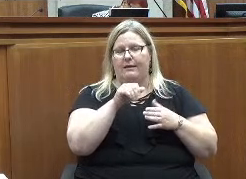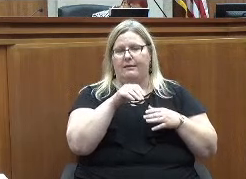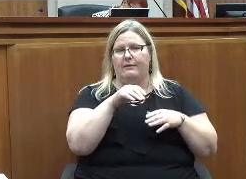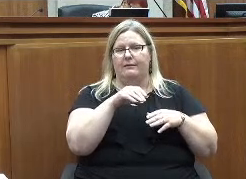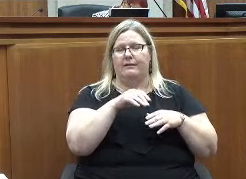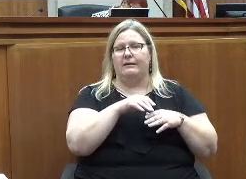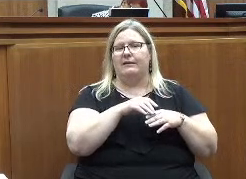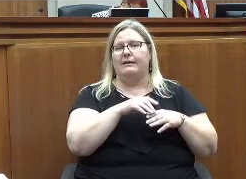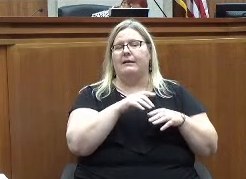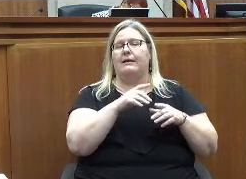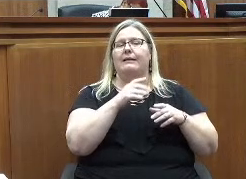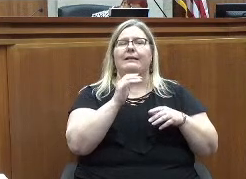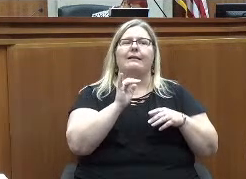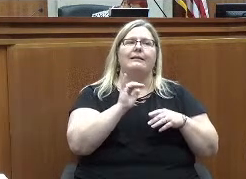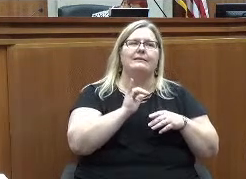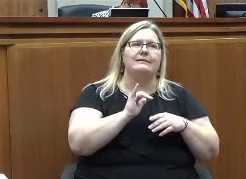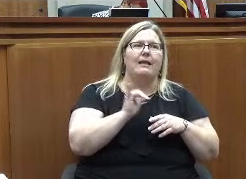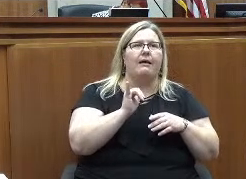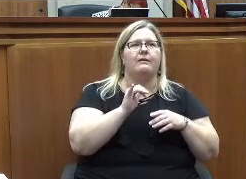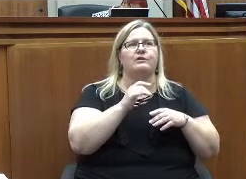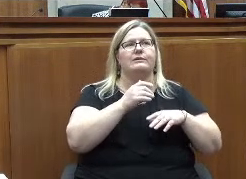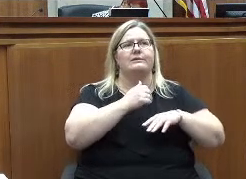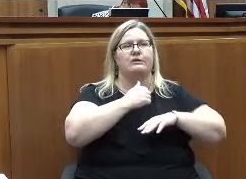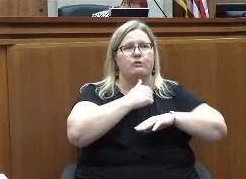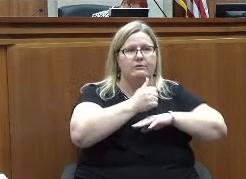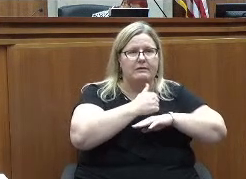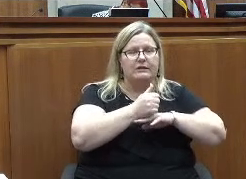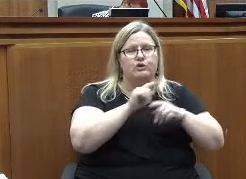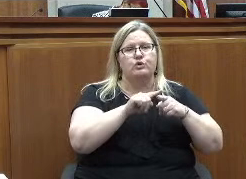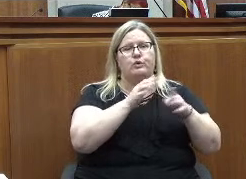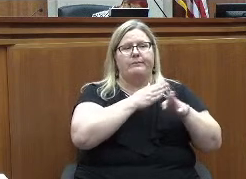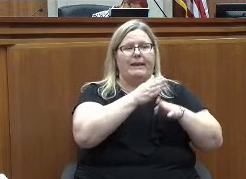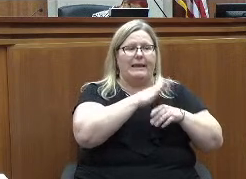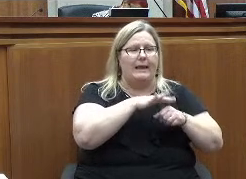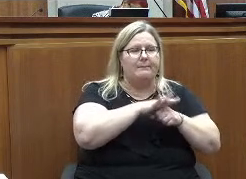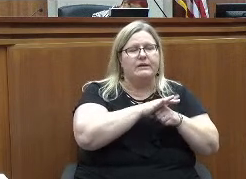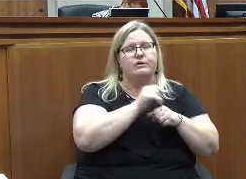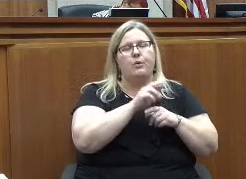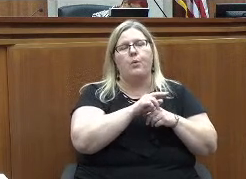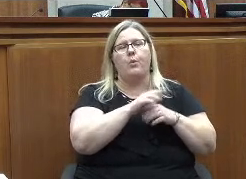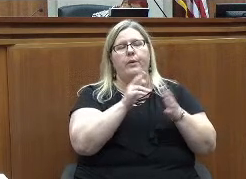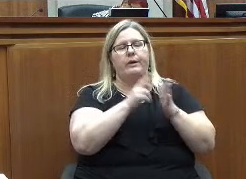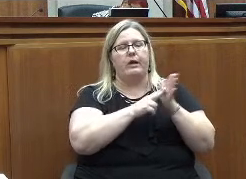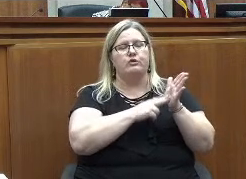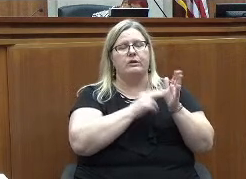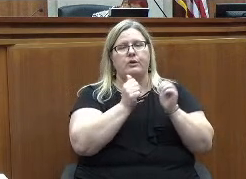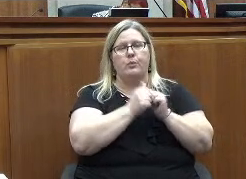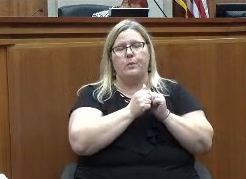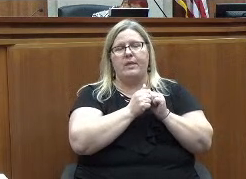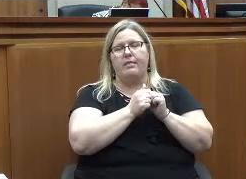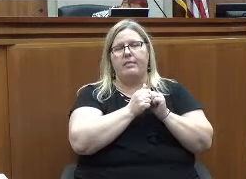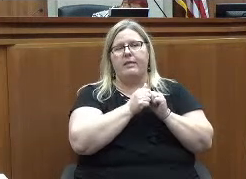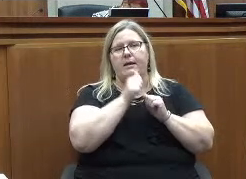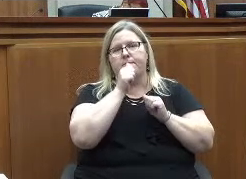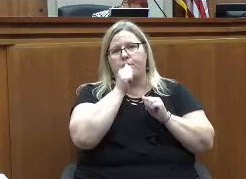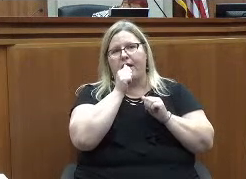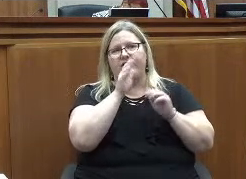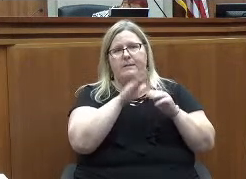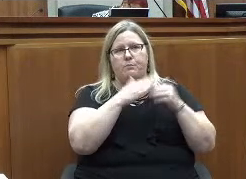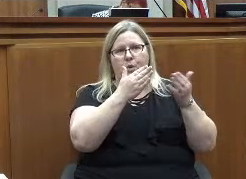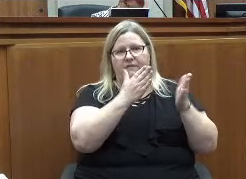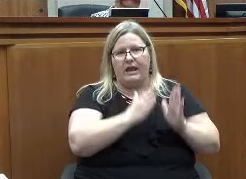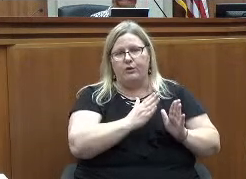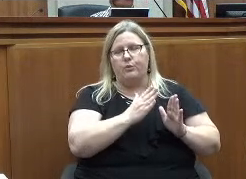alternative manner, such as transportation to the main campus or contracting with a private